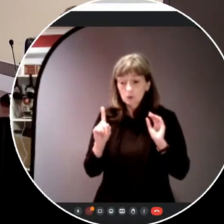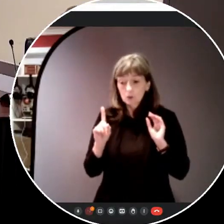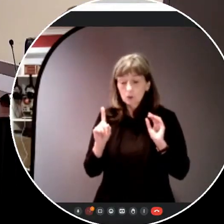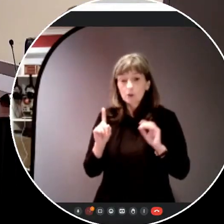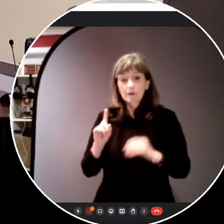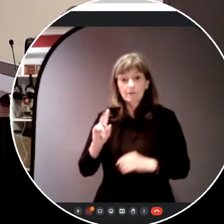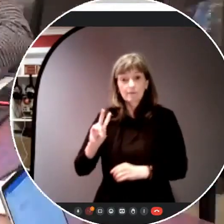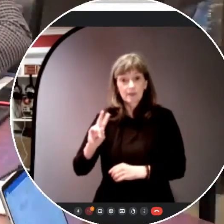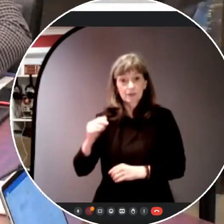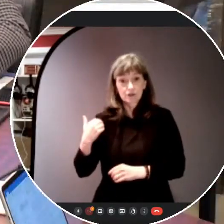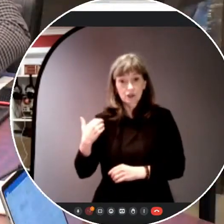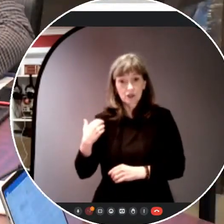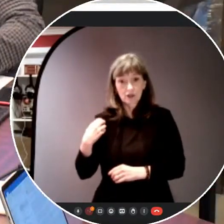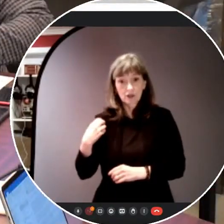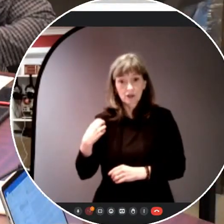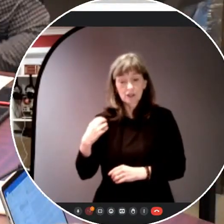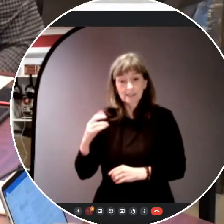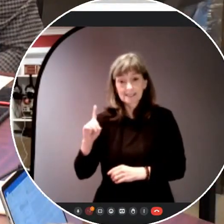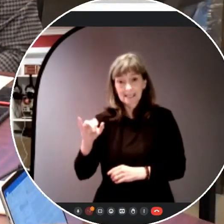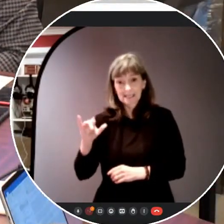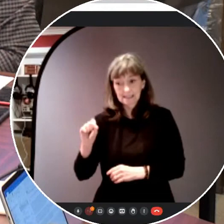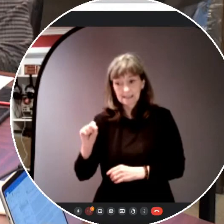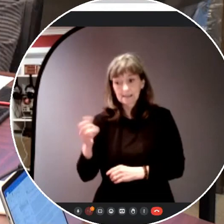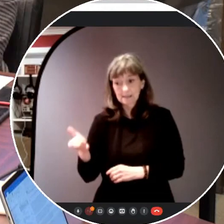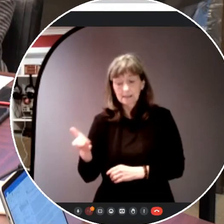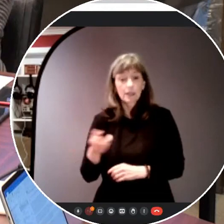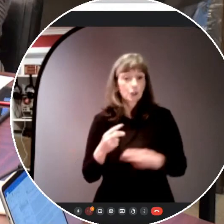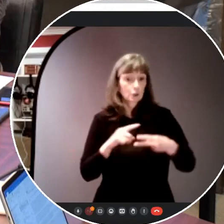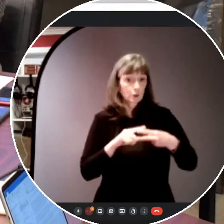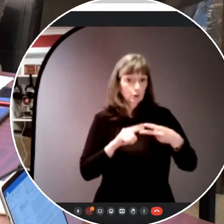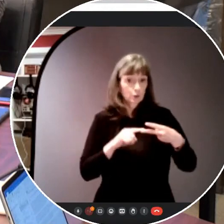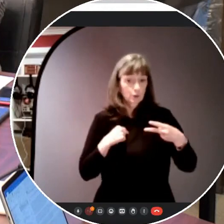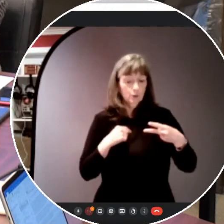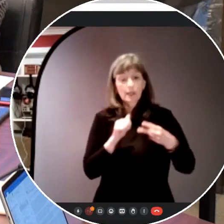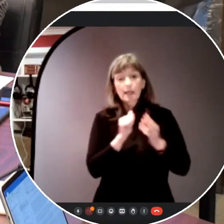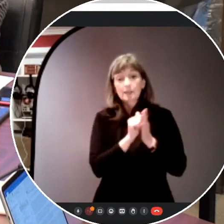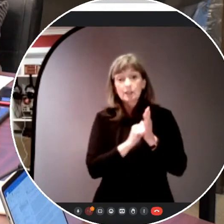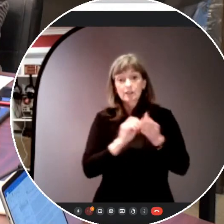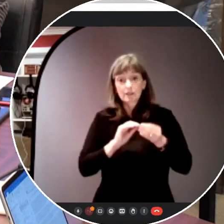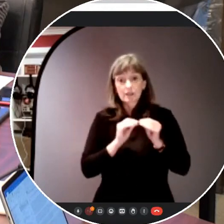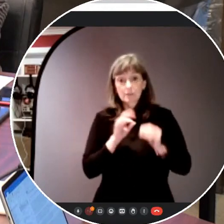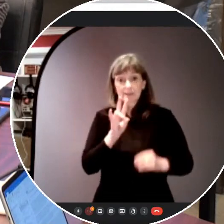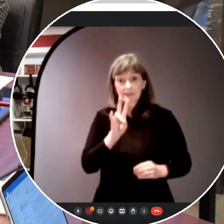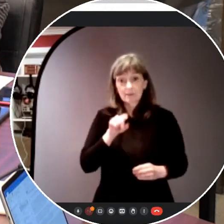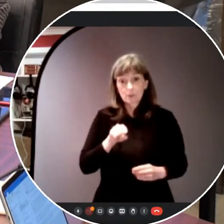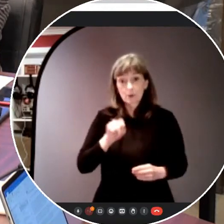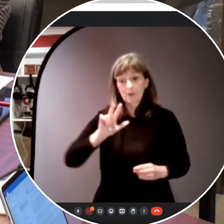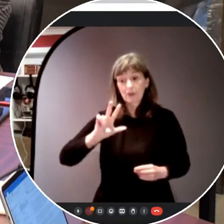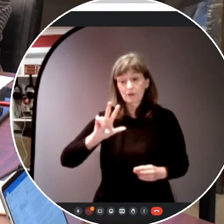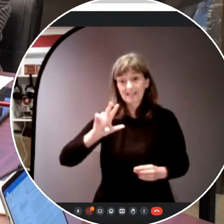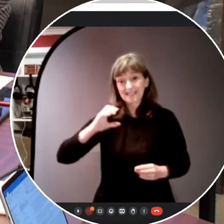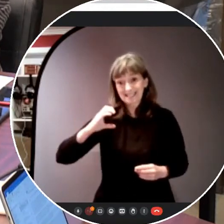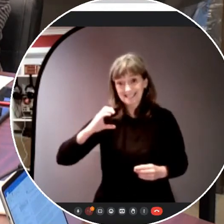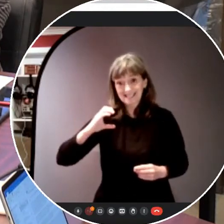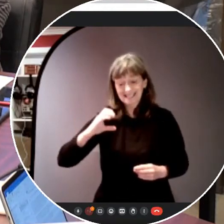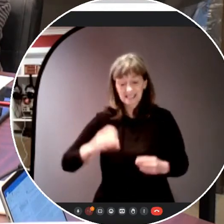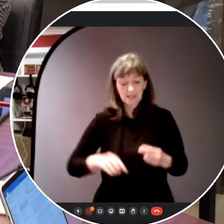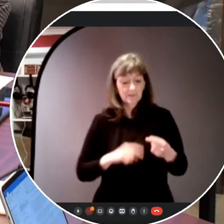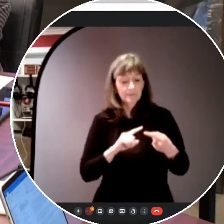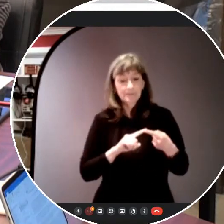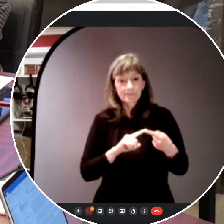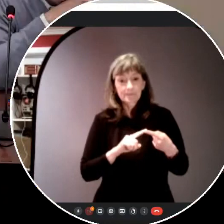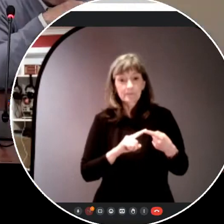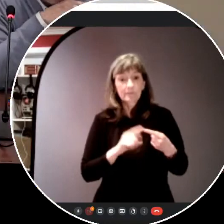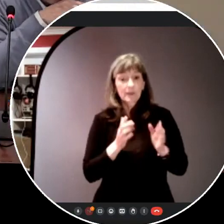Chair Dennis Mahoney. Chair, just two items. One is under the agenda item 7.3C. Request that